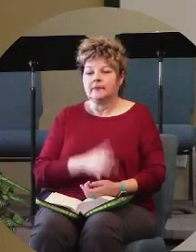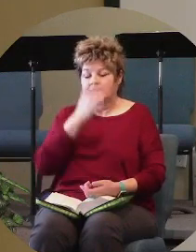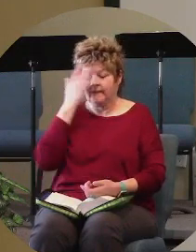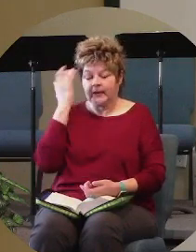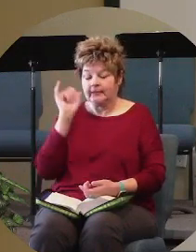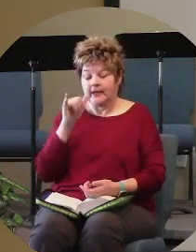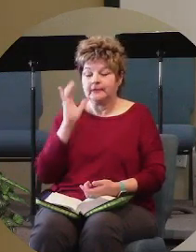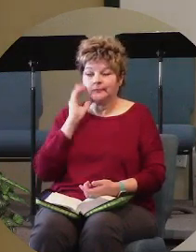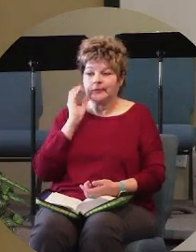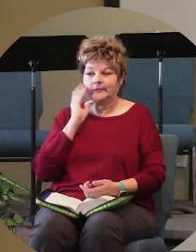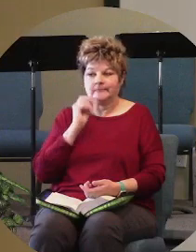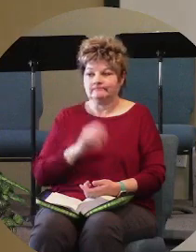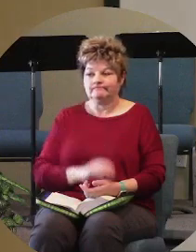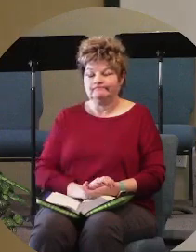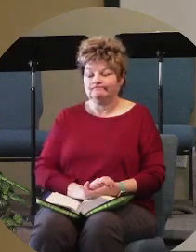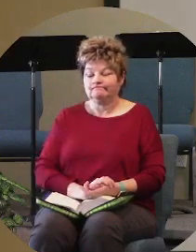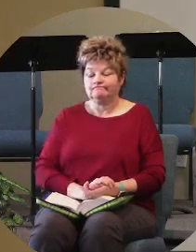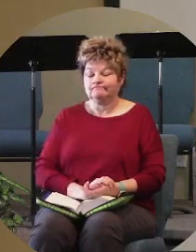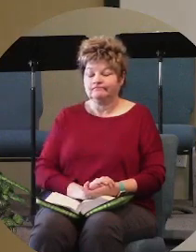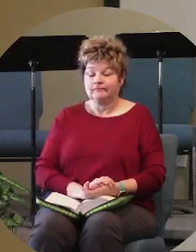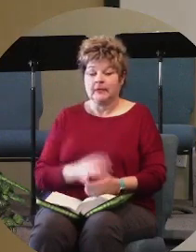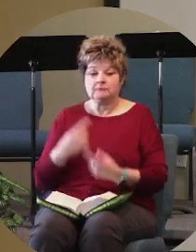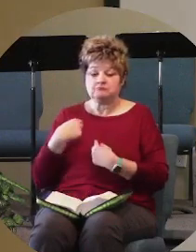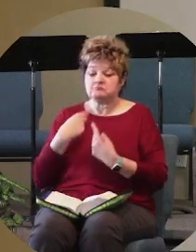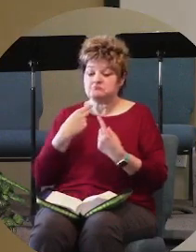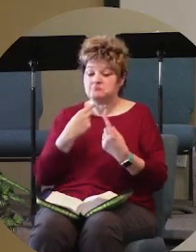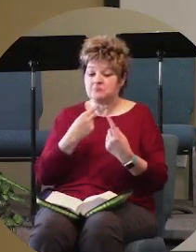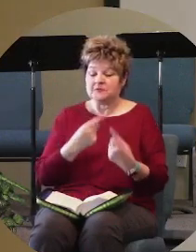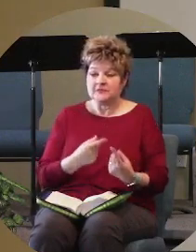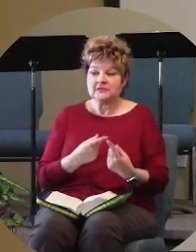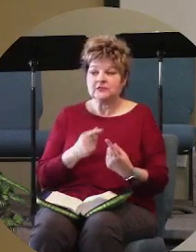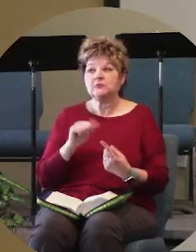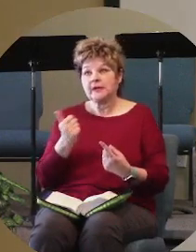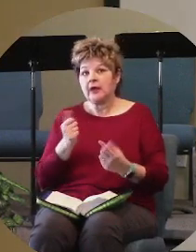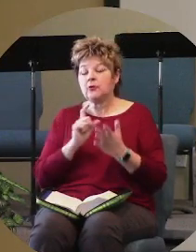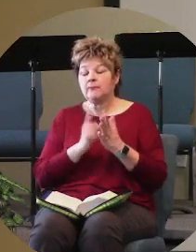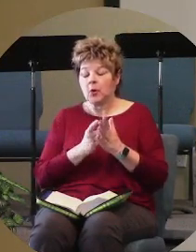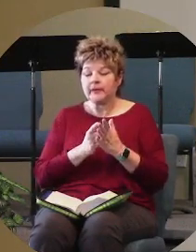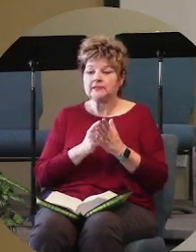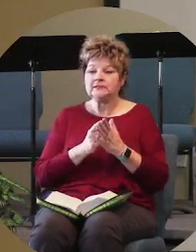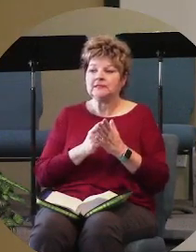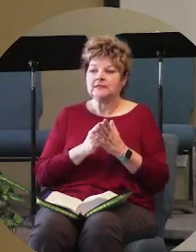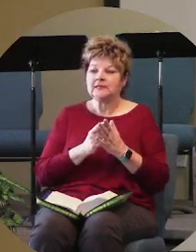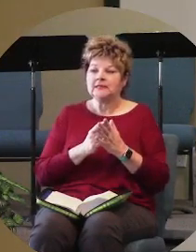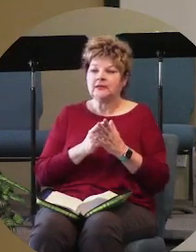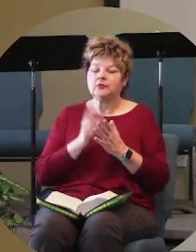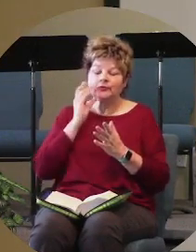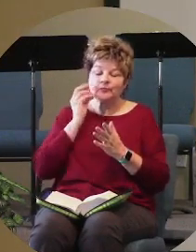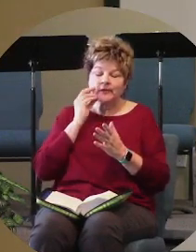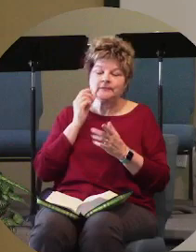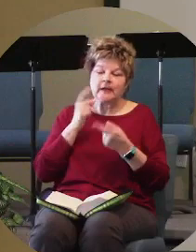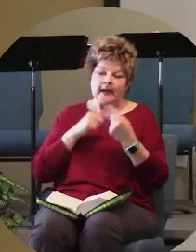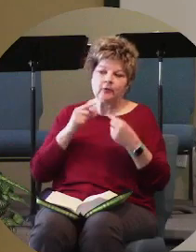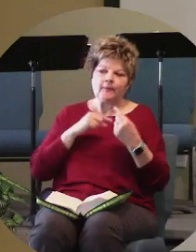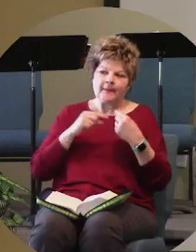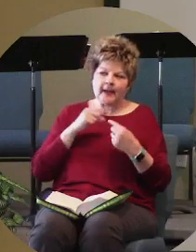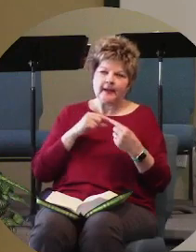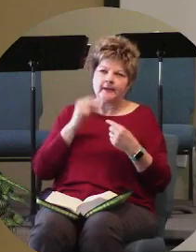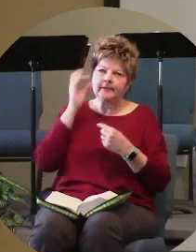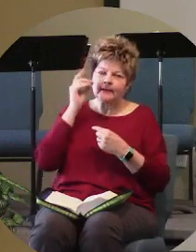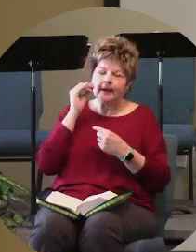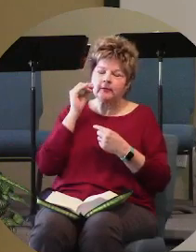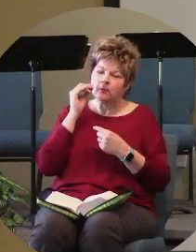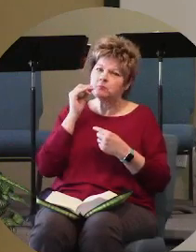forget that. And since then, there have been other moments and markers in my life that I can go back to, that